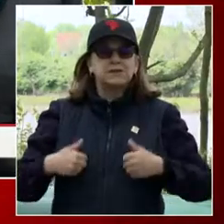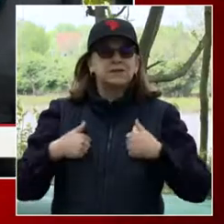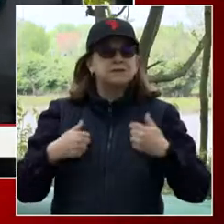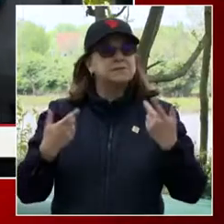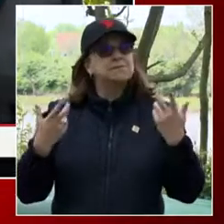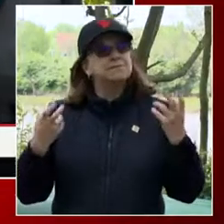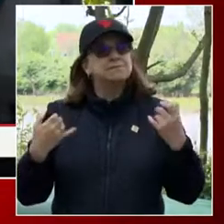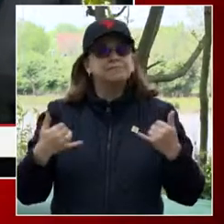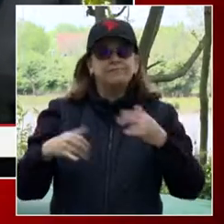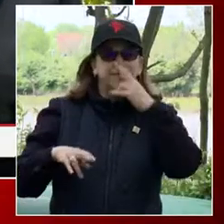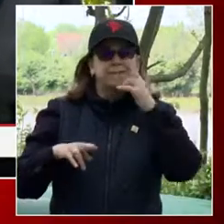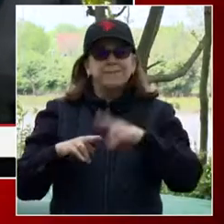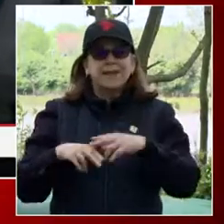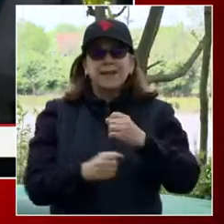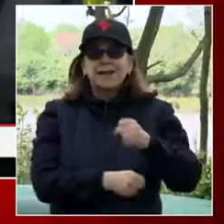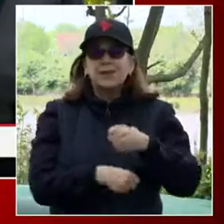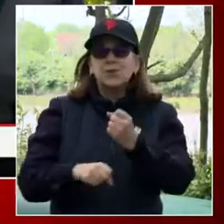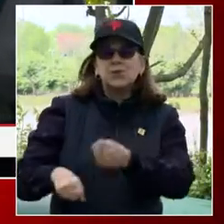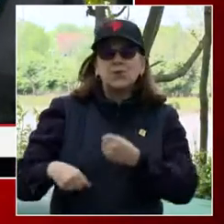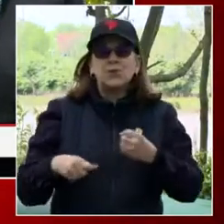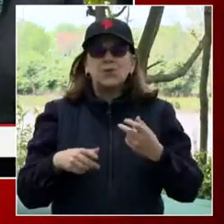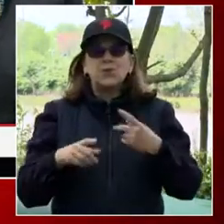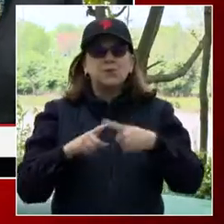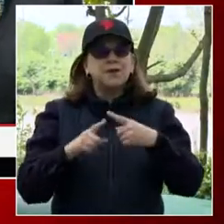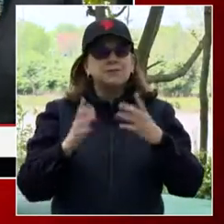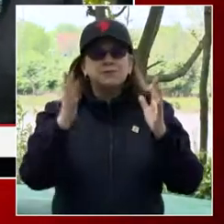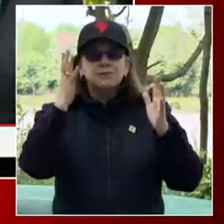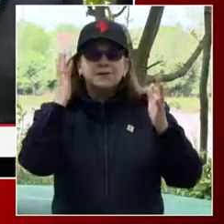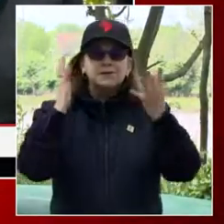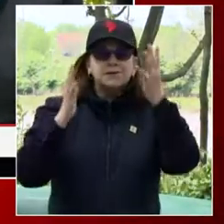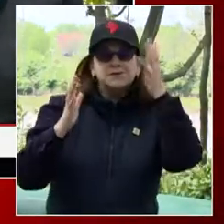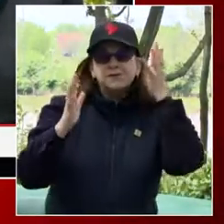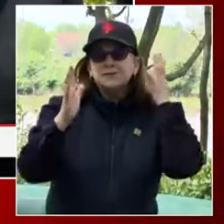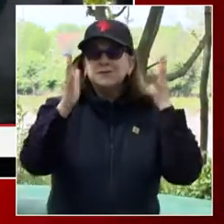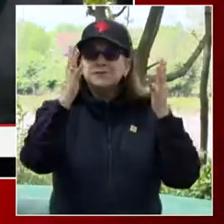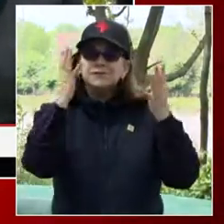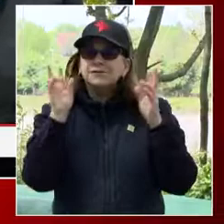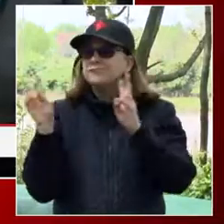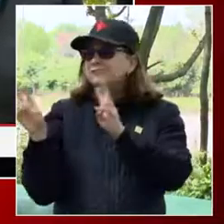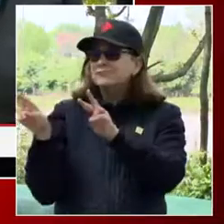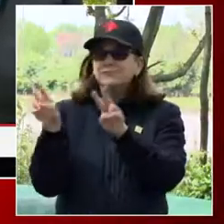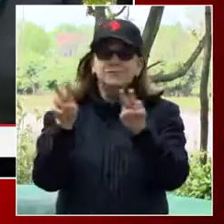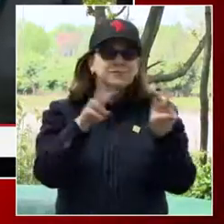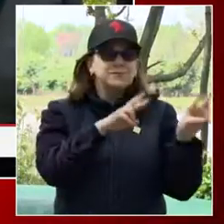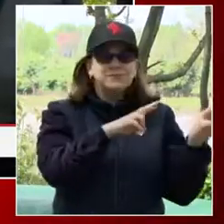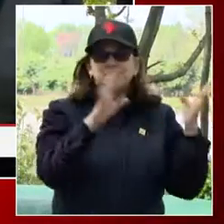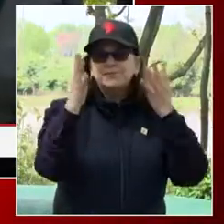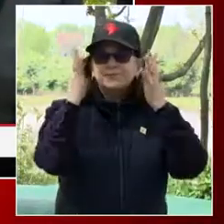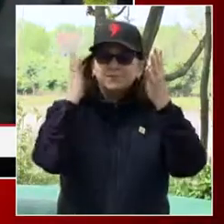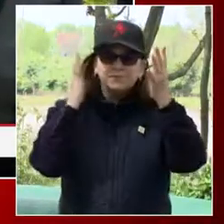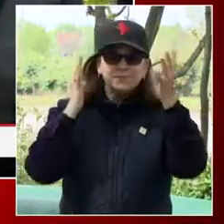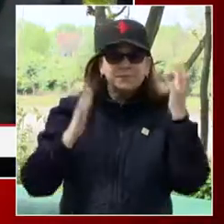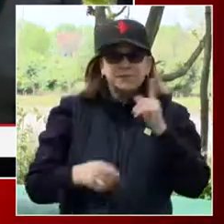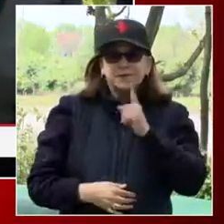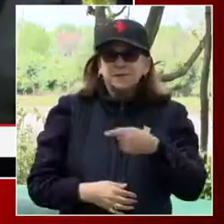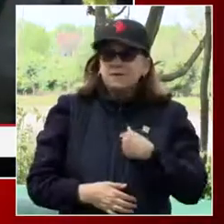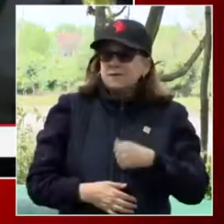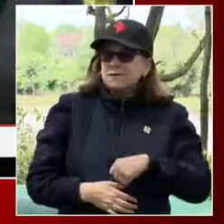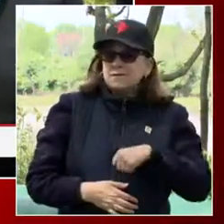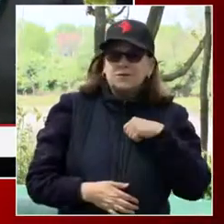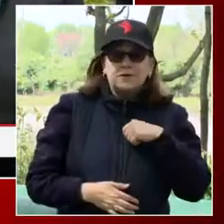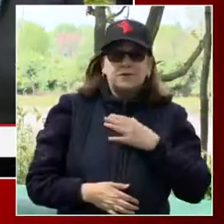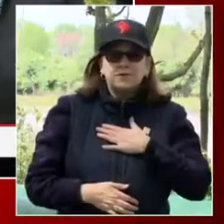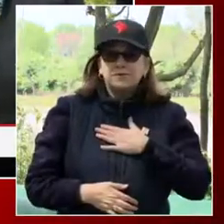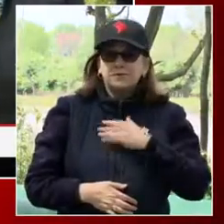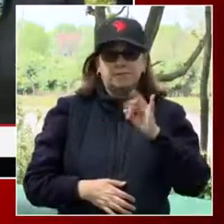way to explore the Anacostia using canoes or kayaks. We're proud too that the